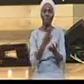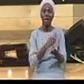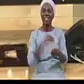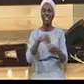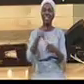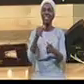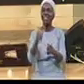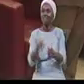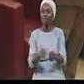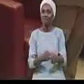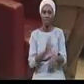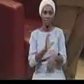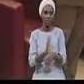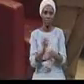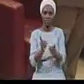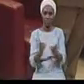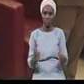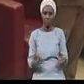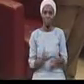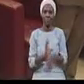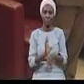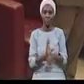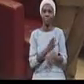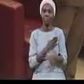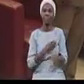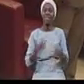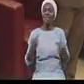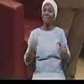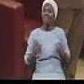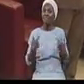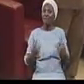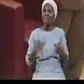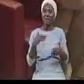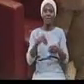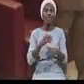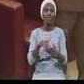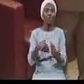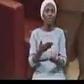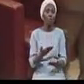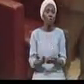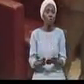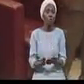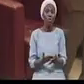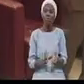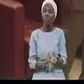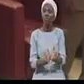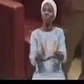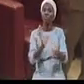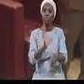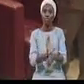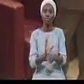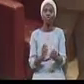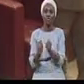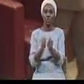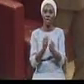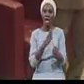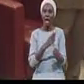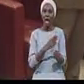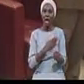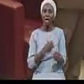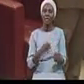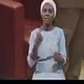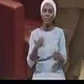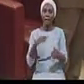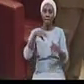church, a revival in the whole church together, and the penetration of the